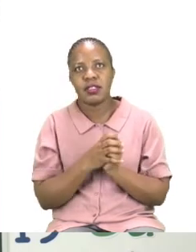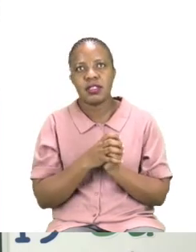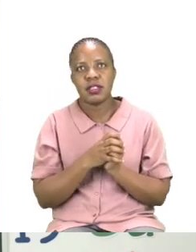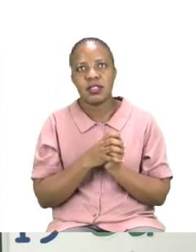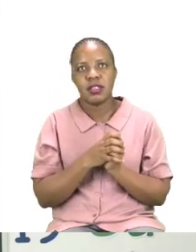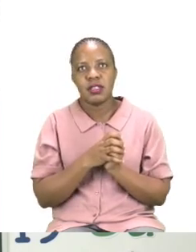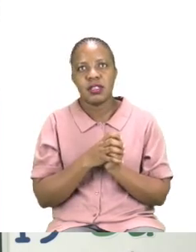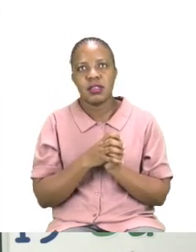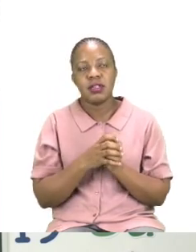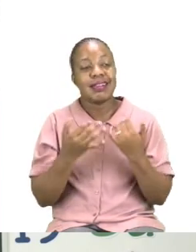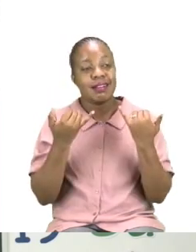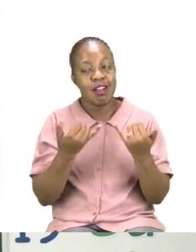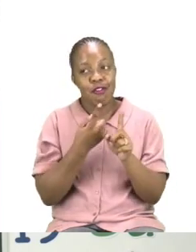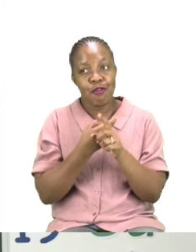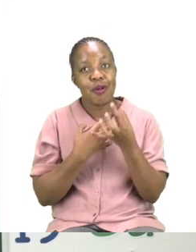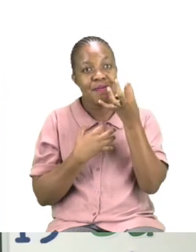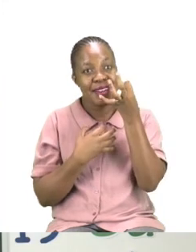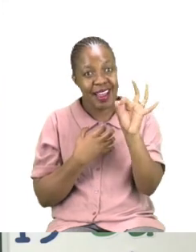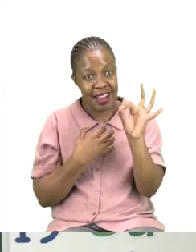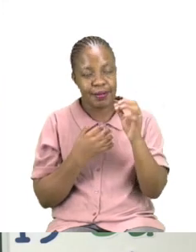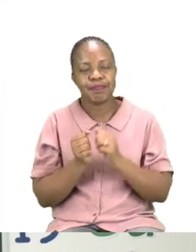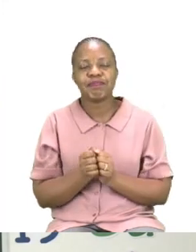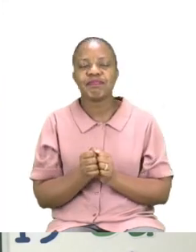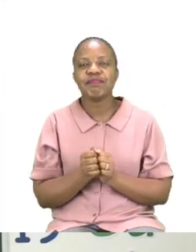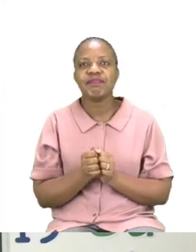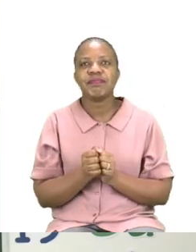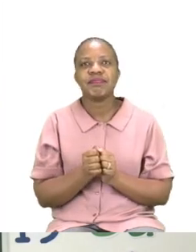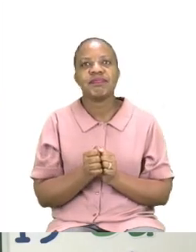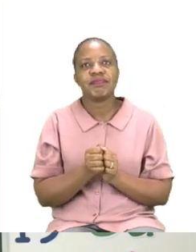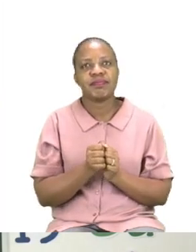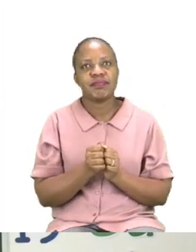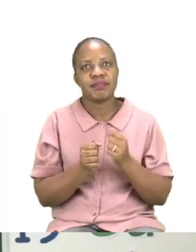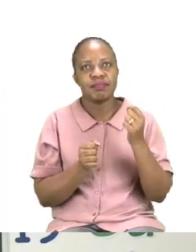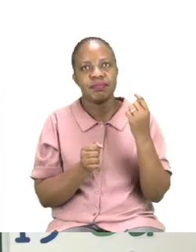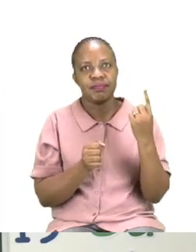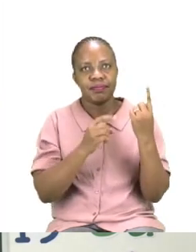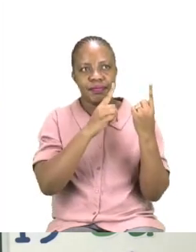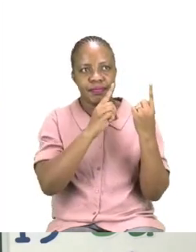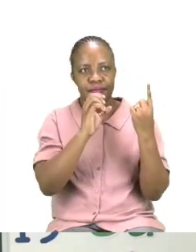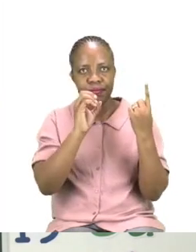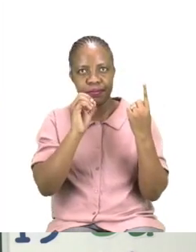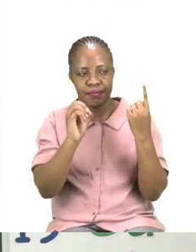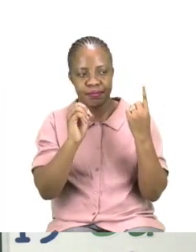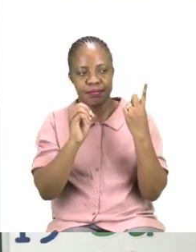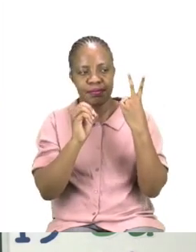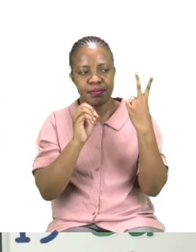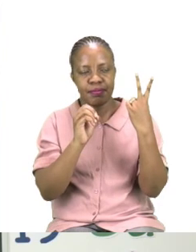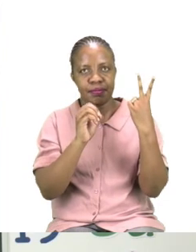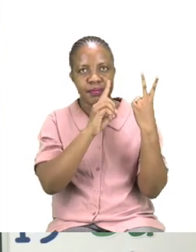is from 9 counting on and 3 times. Let's go. 10,